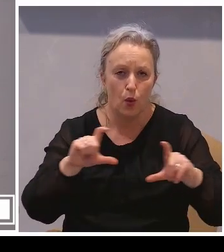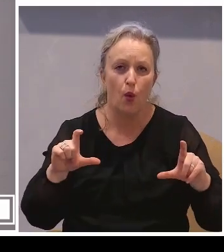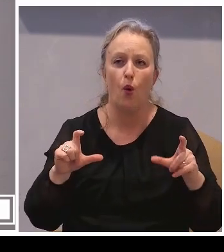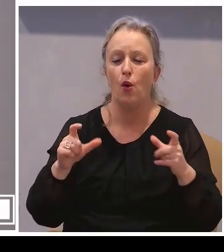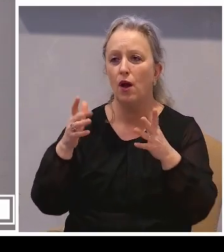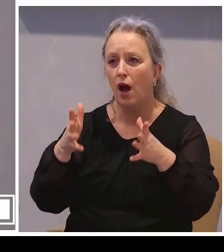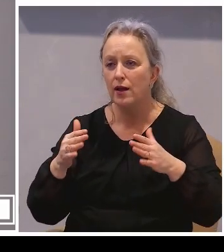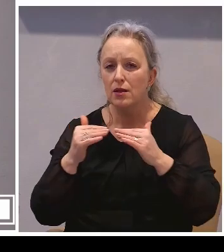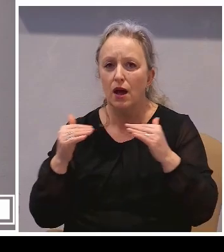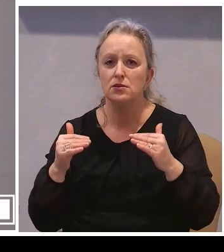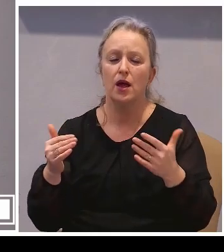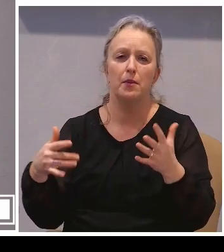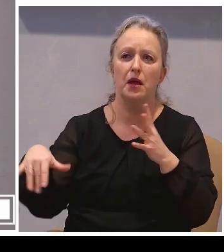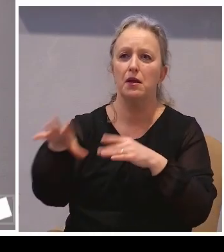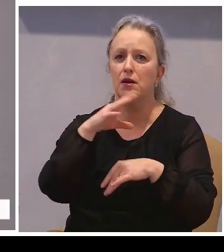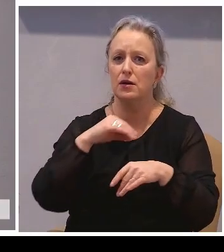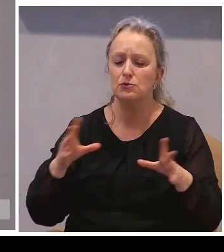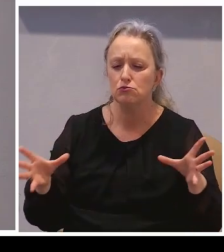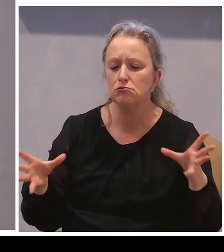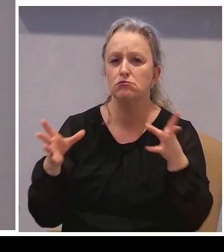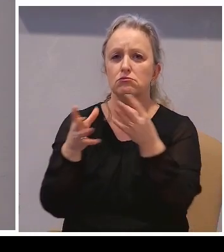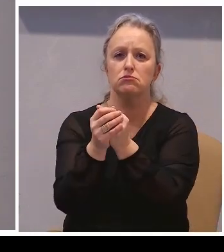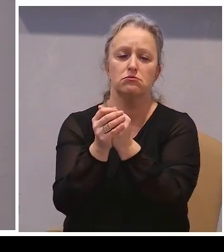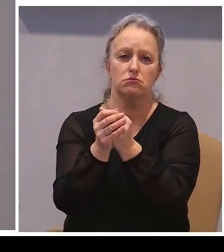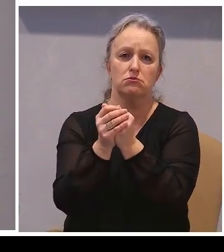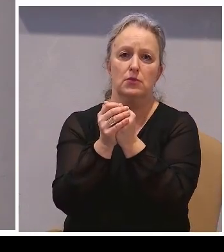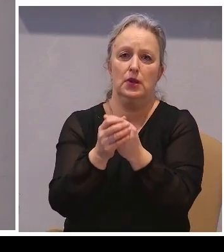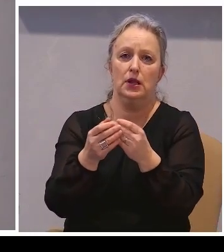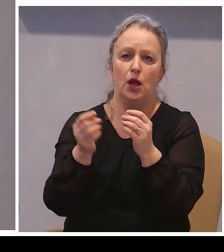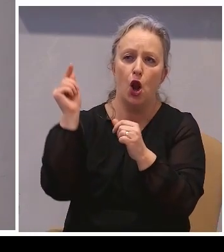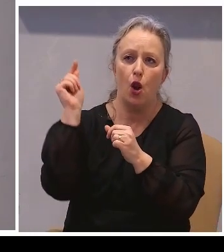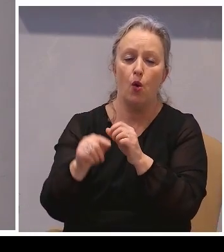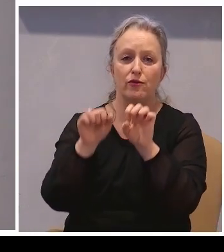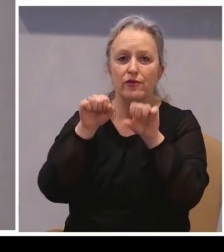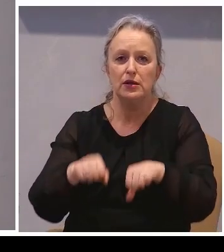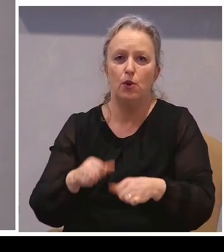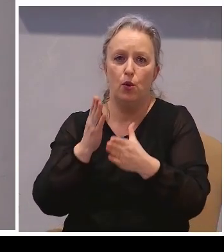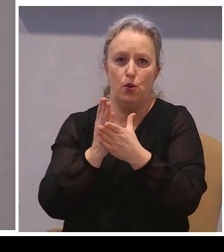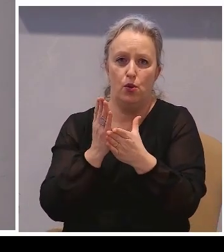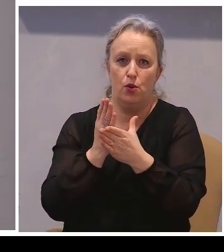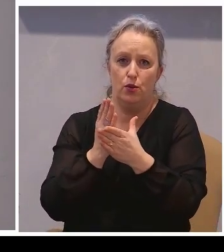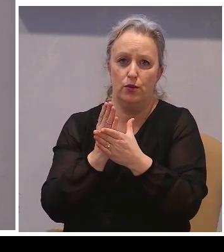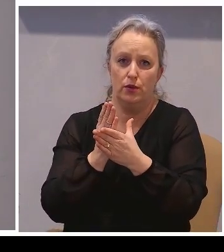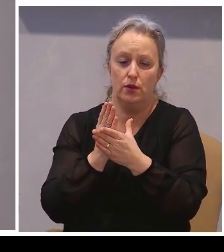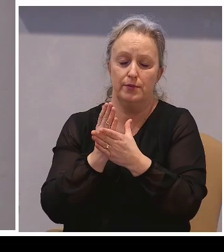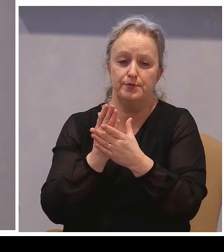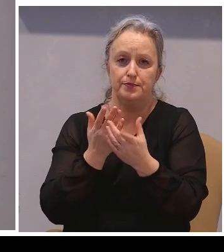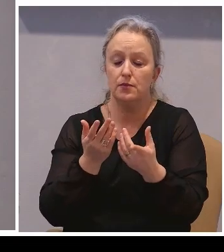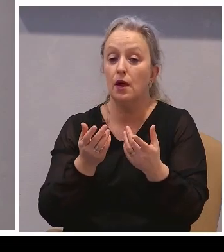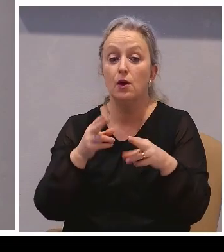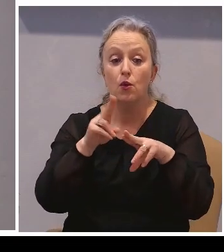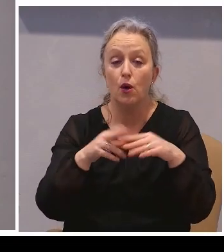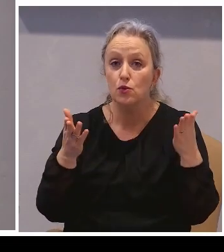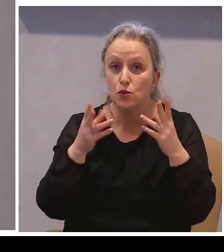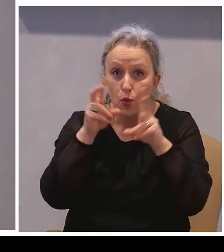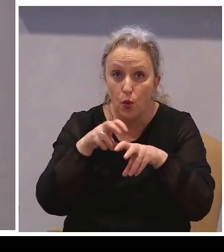haiglate tasemel, ülikoolide tasemel on pandud seljad kokku ja on loodud neid So võimalusi. everybody has come together and Kus has kohas demanded uurida,